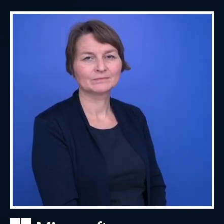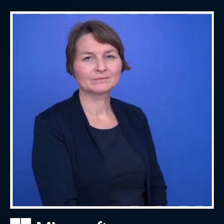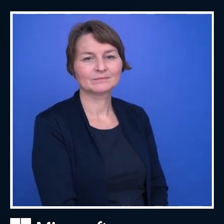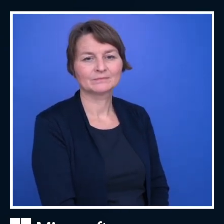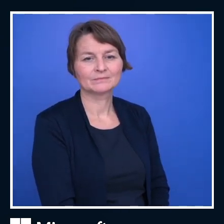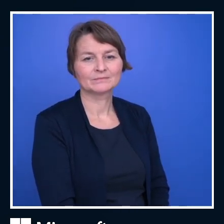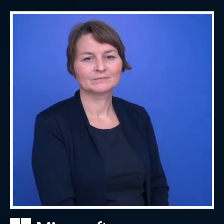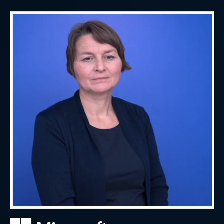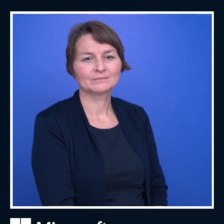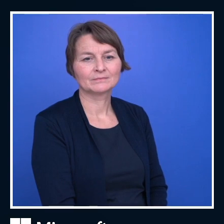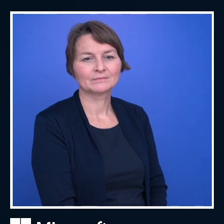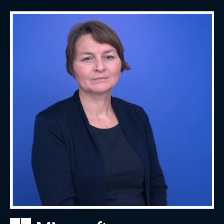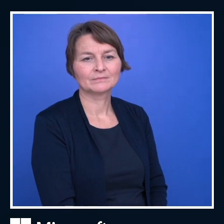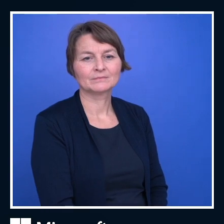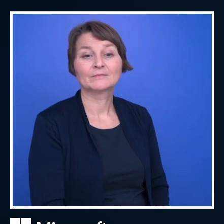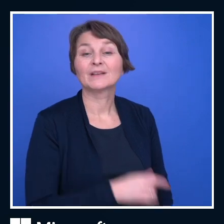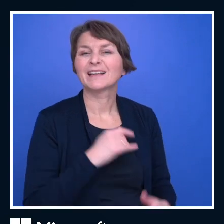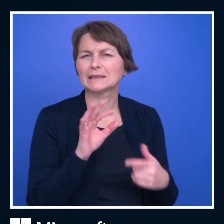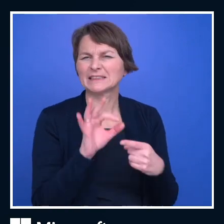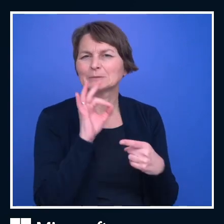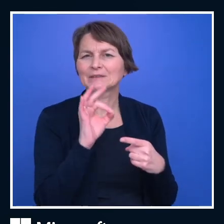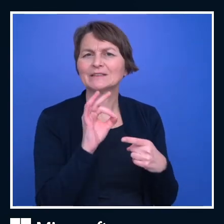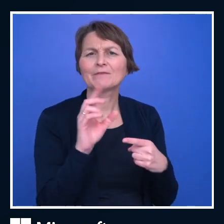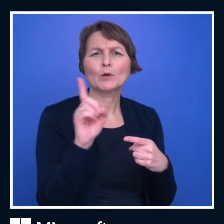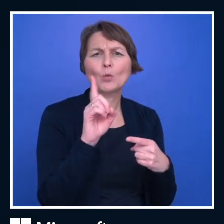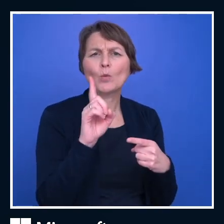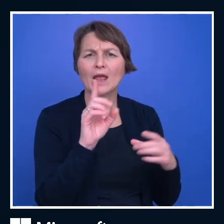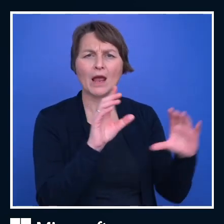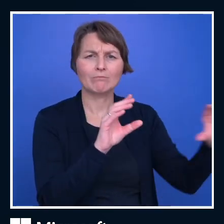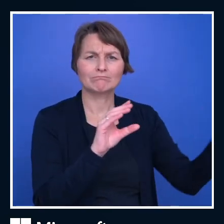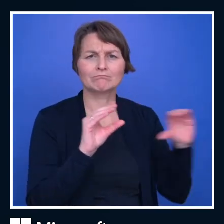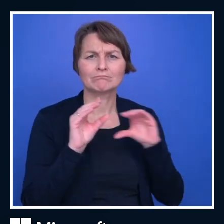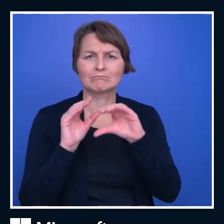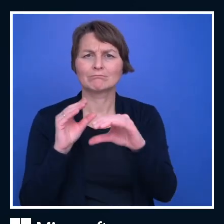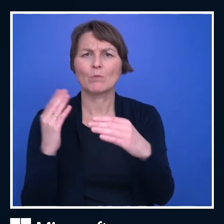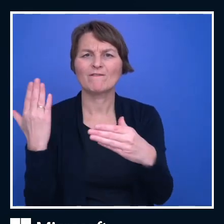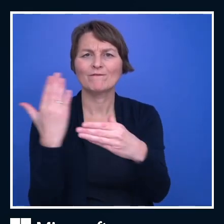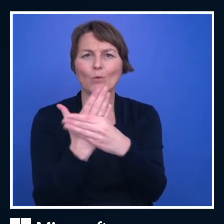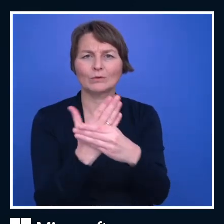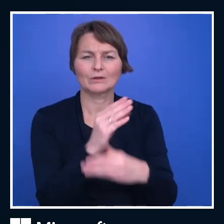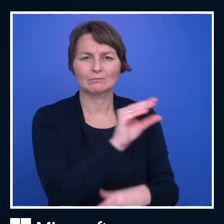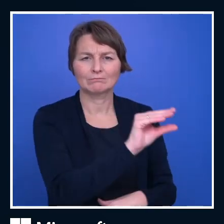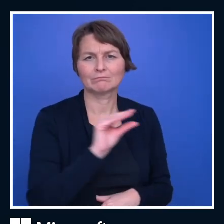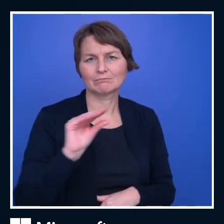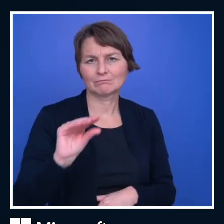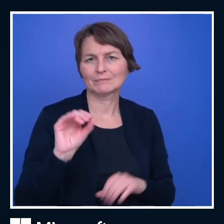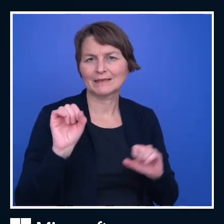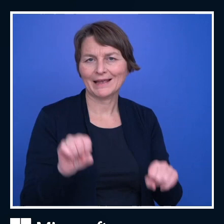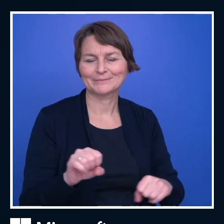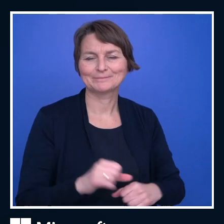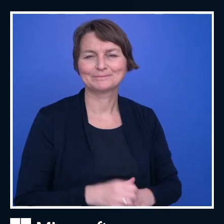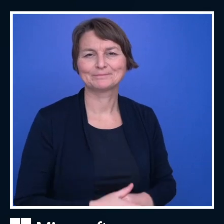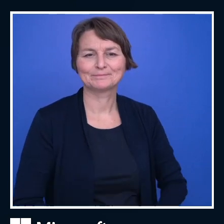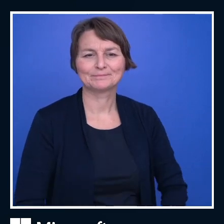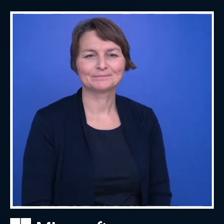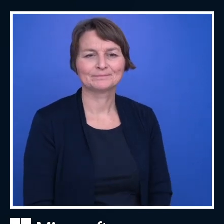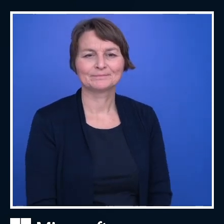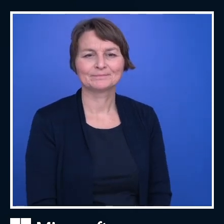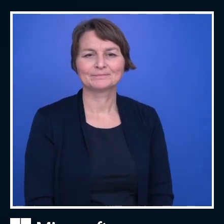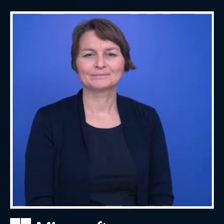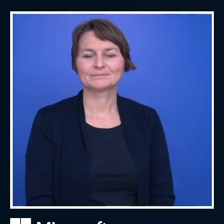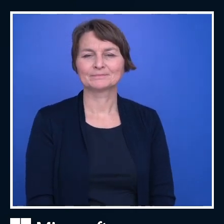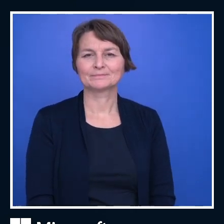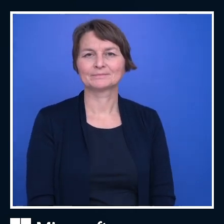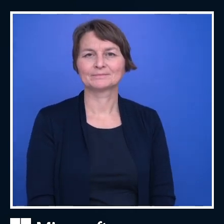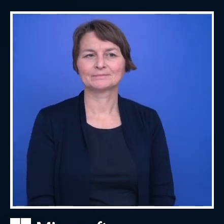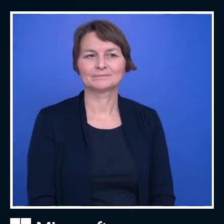select a specific folder, but we'll leave it like that. Okay. And the next step is we've created